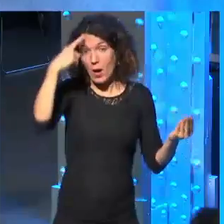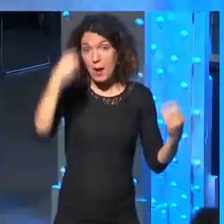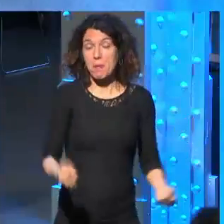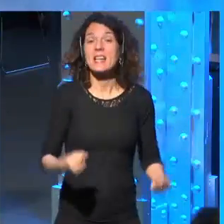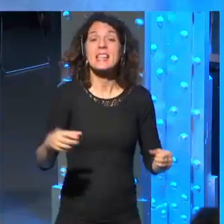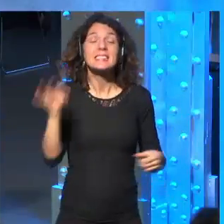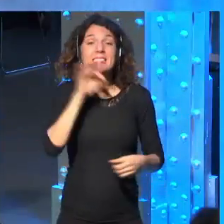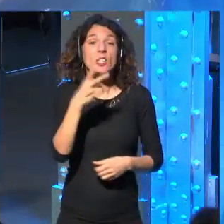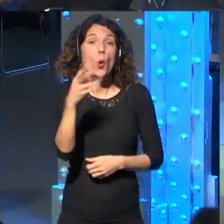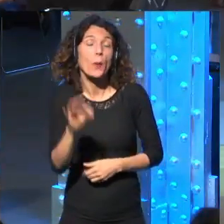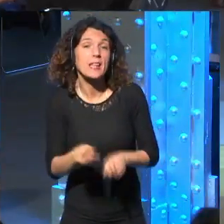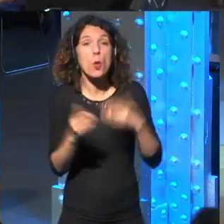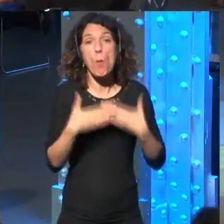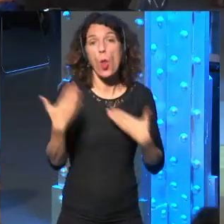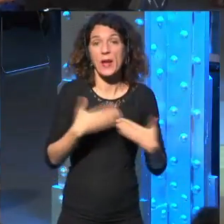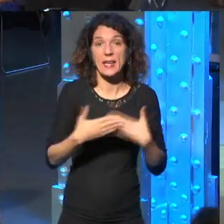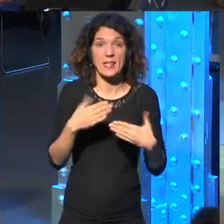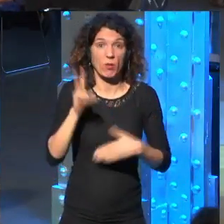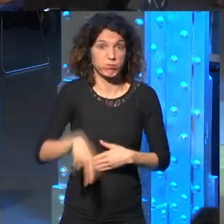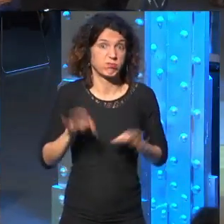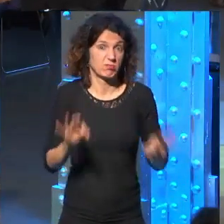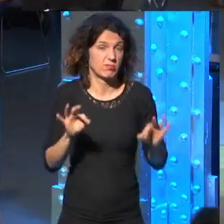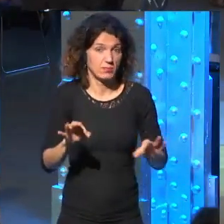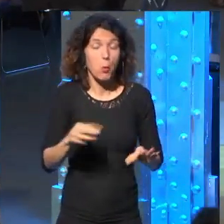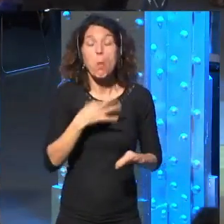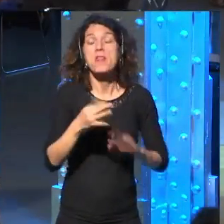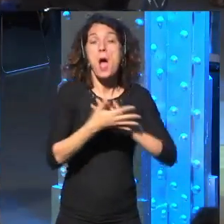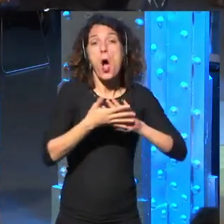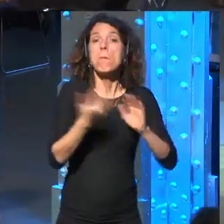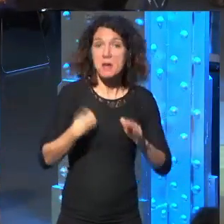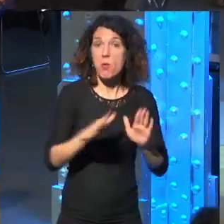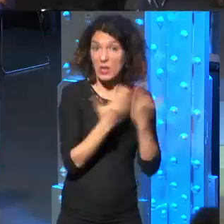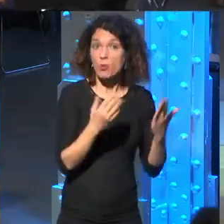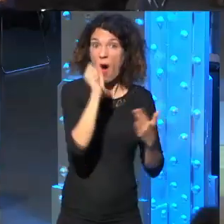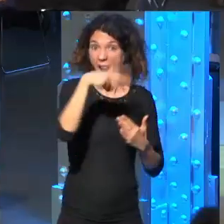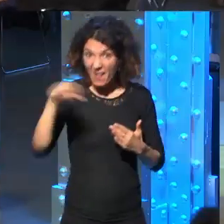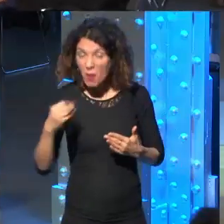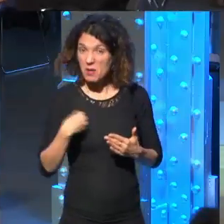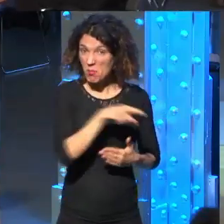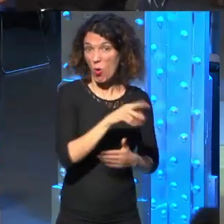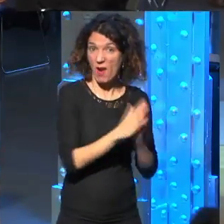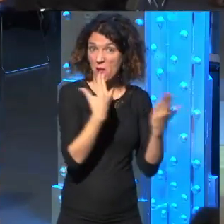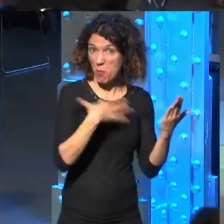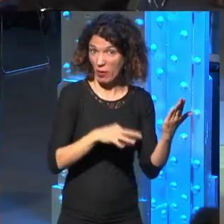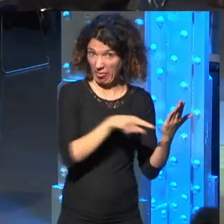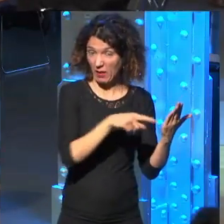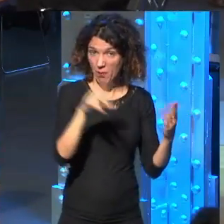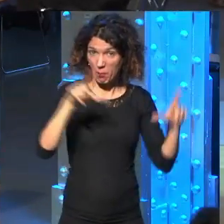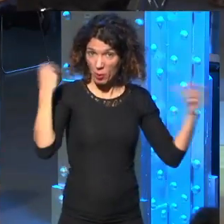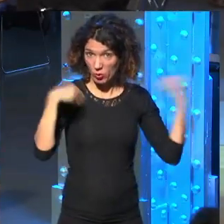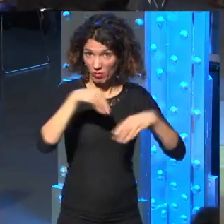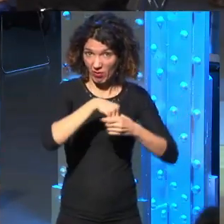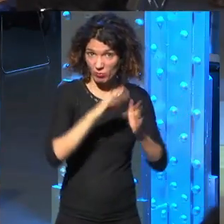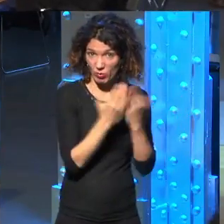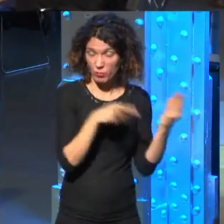Maybe she was reading Anna Karenina. Yes. But Orhan, the book begins